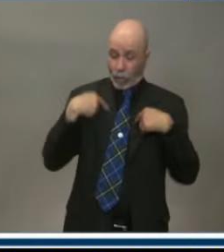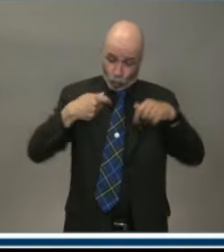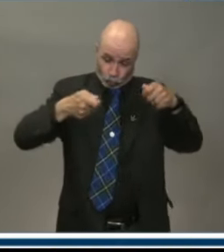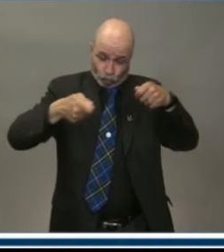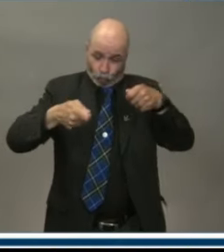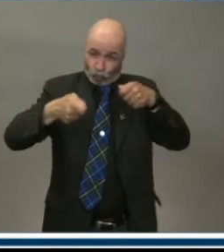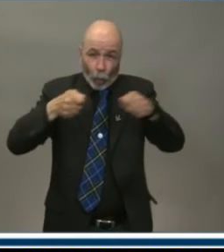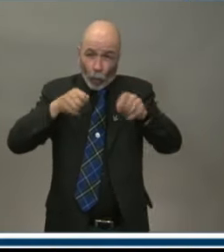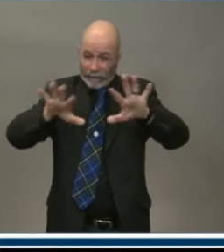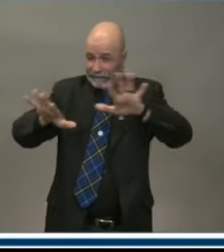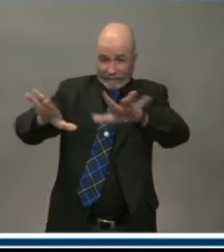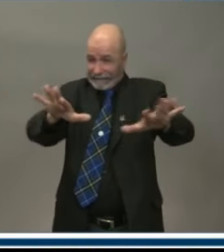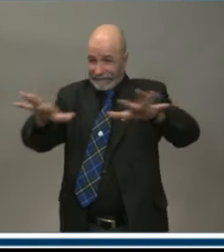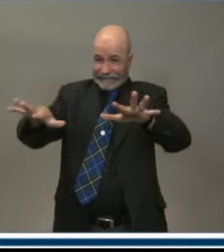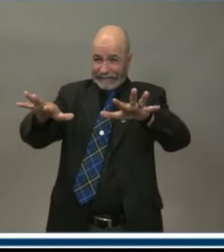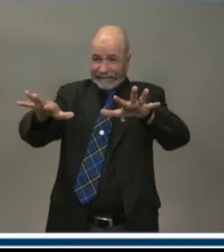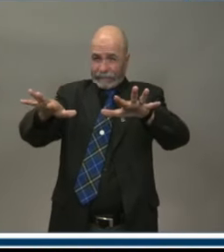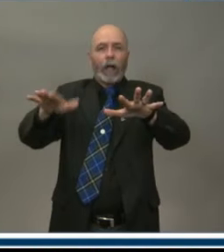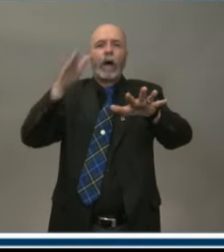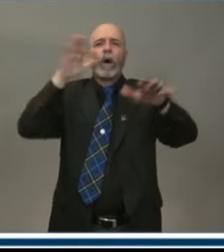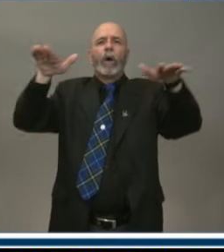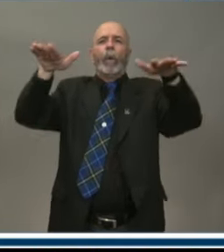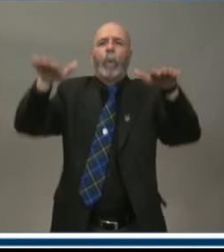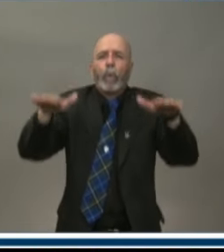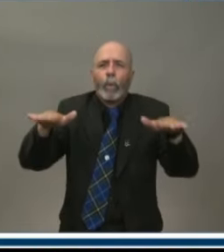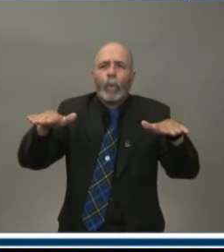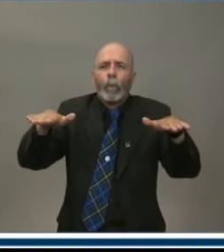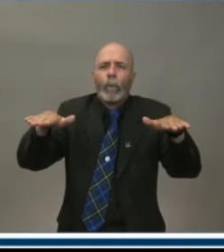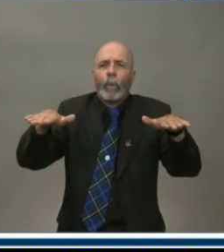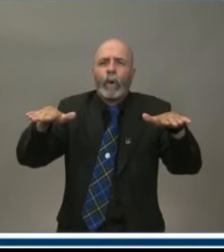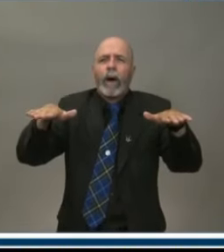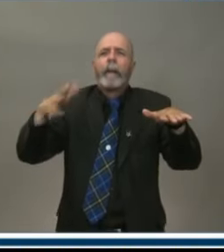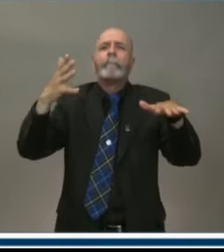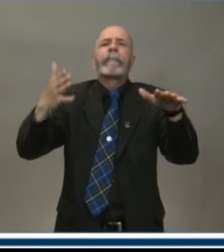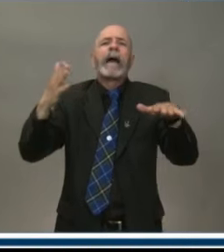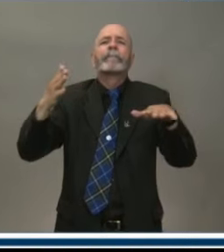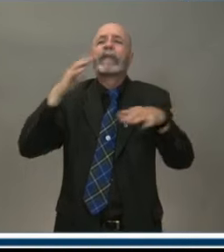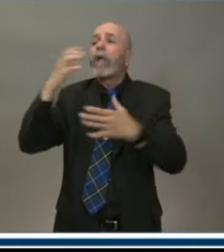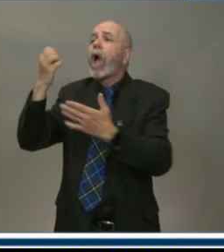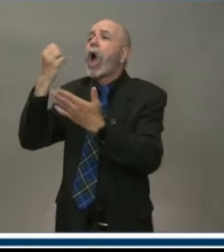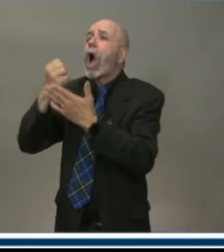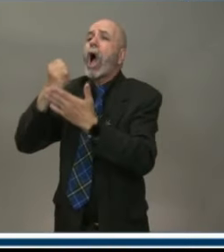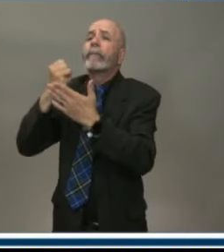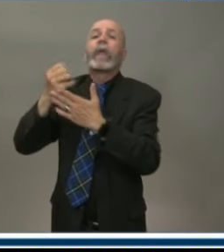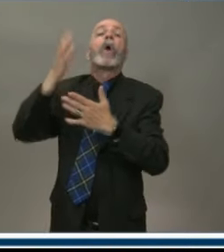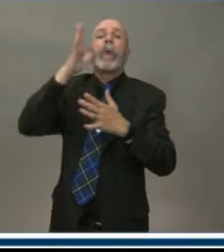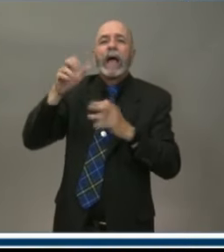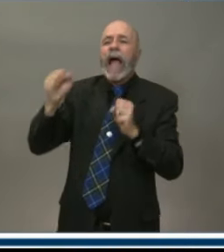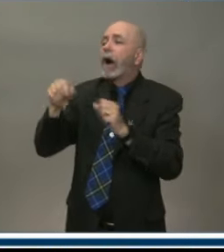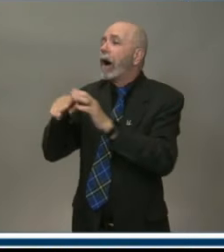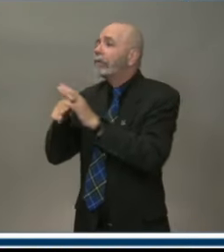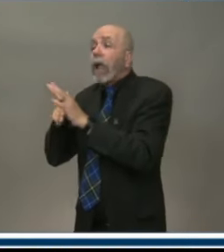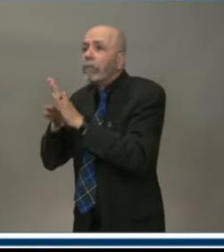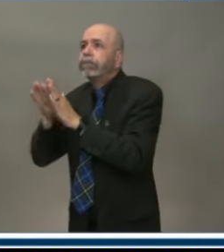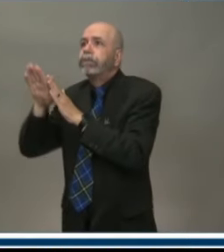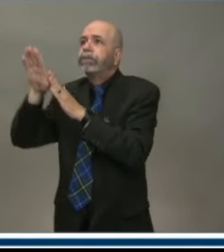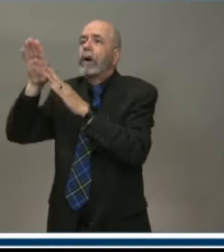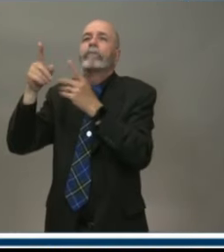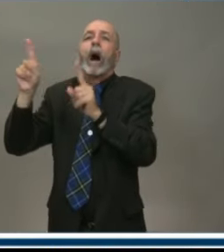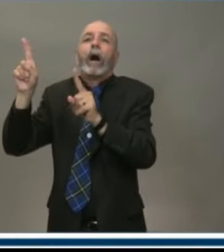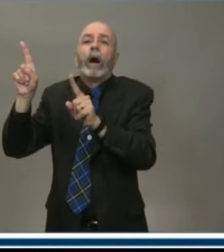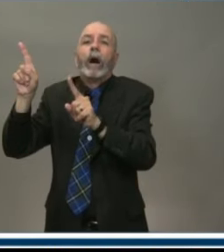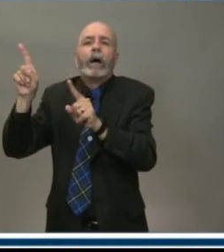a relaunch to our economy a better chance to take off. That's why we're doing this work now, working with our partners to make sure that businesses still be